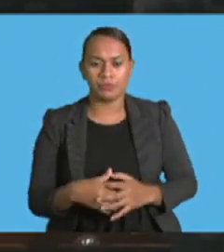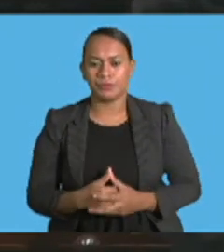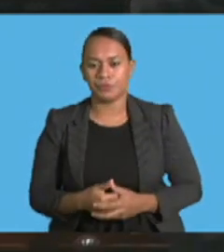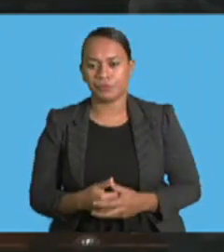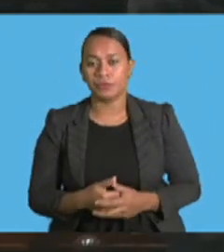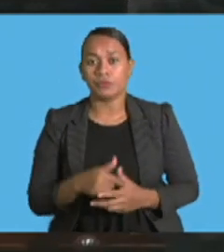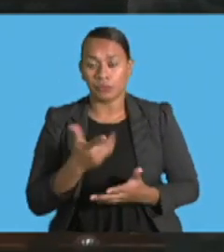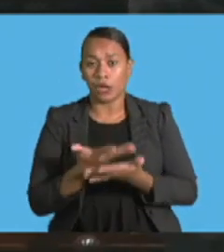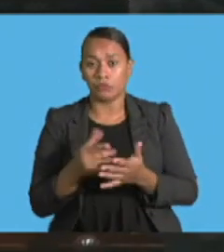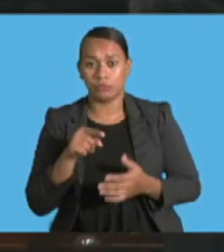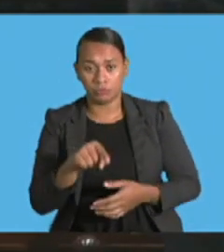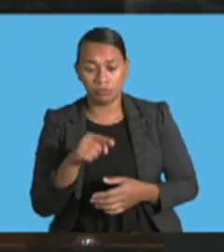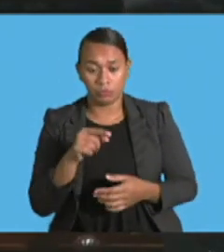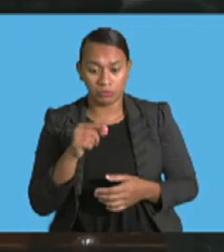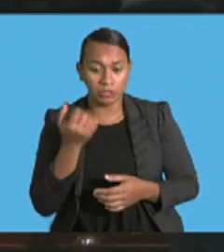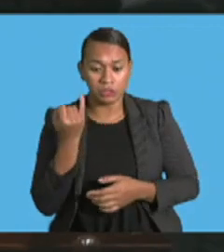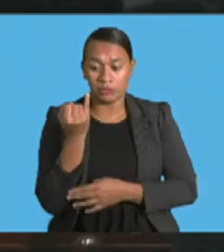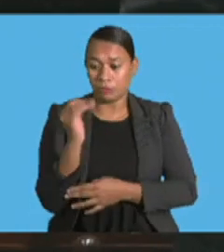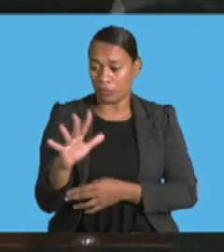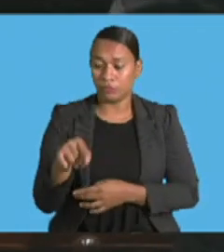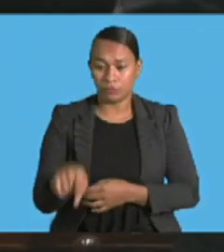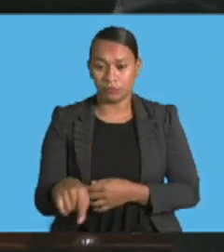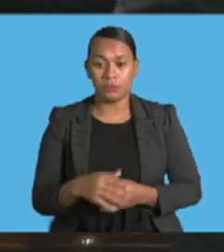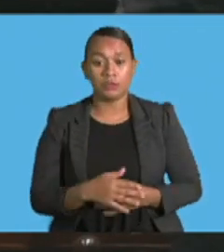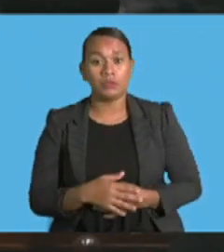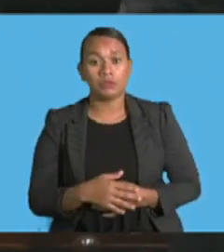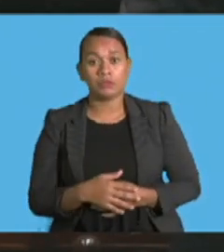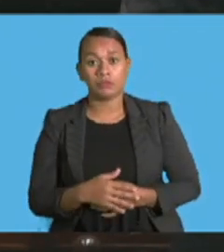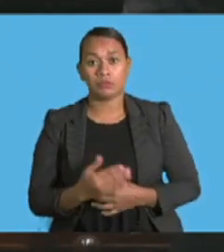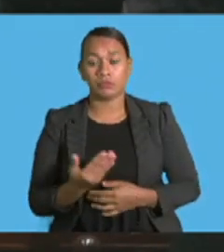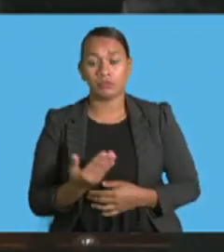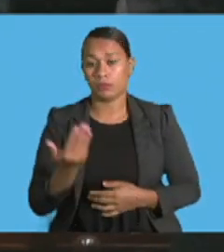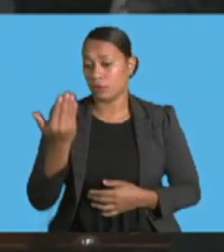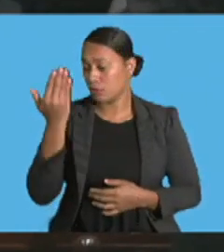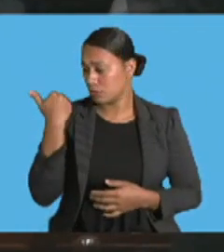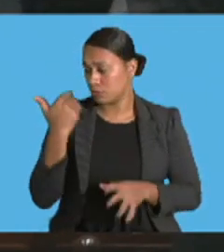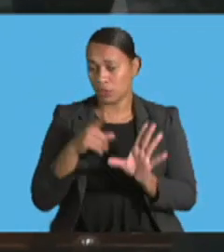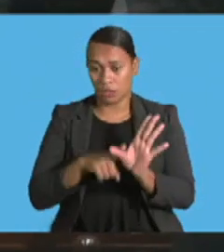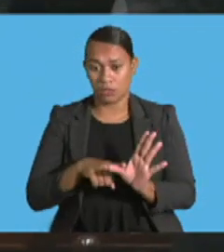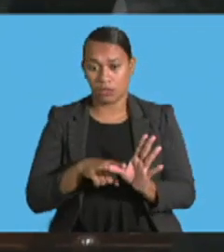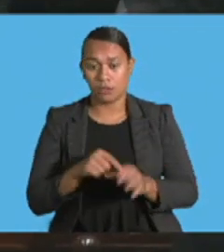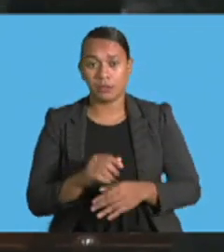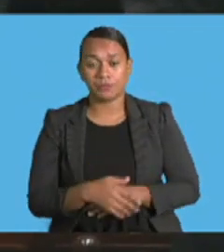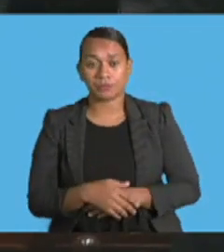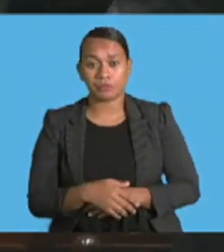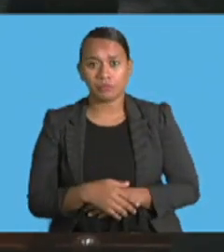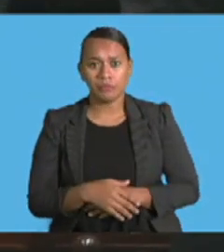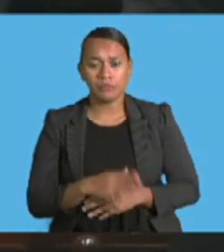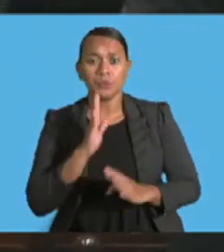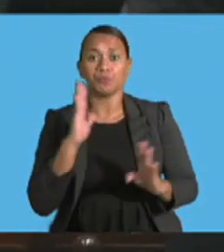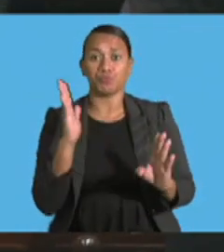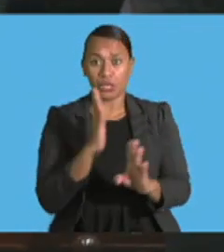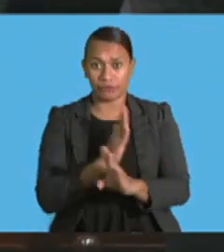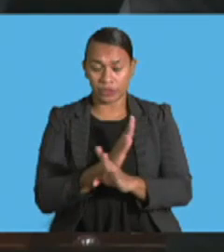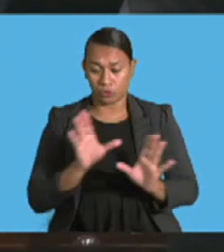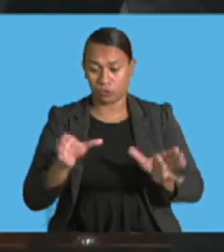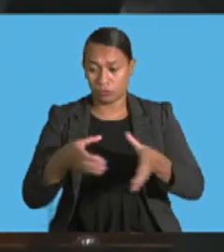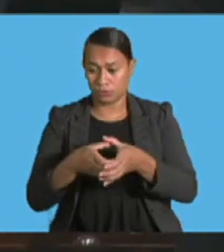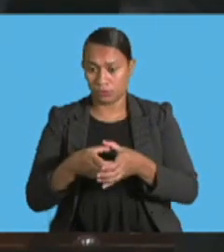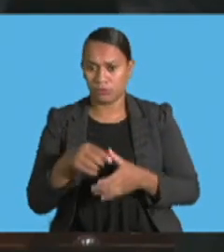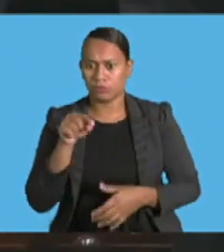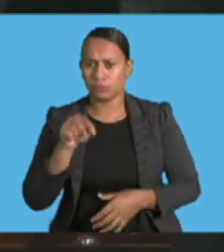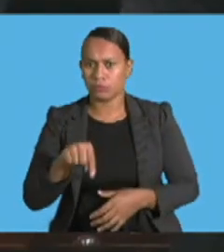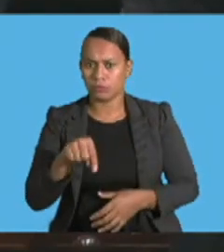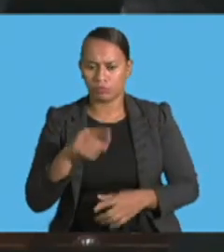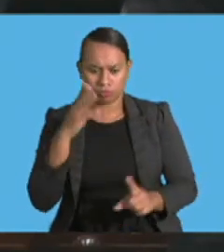Department of Environment in the last year has seen a steep increase in its focus on private sector being the main source of